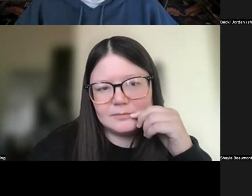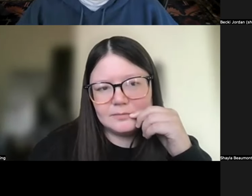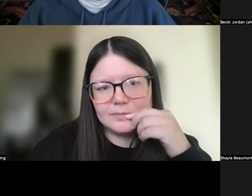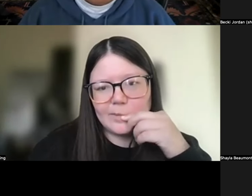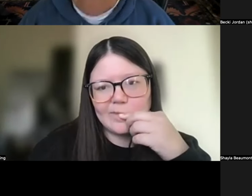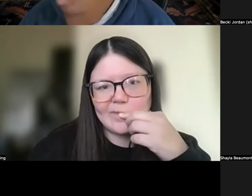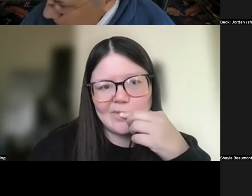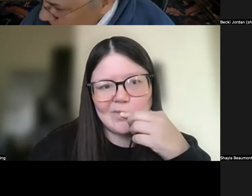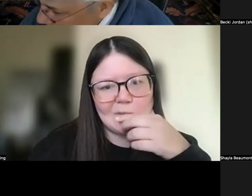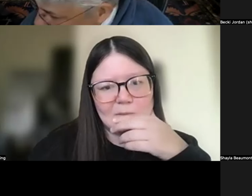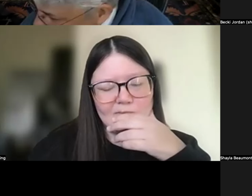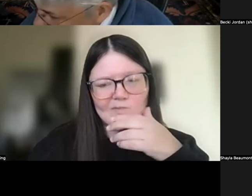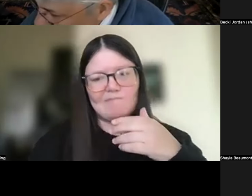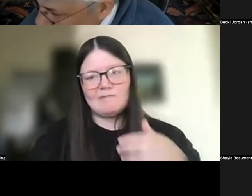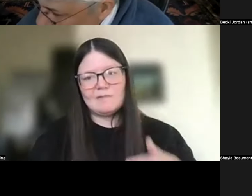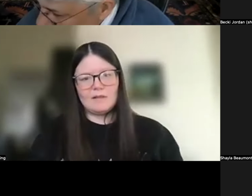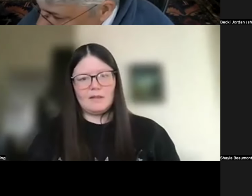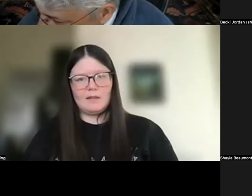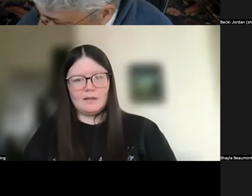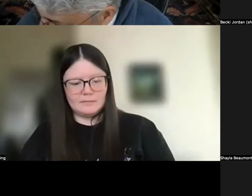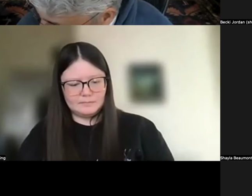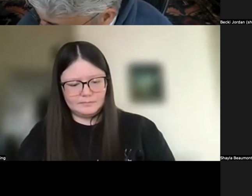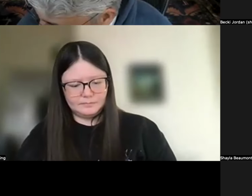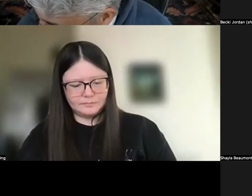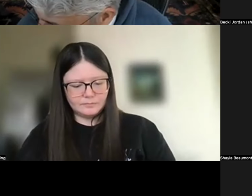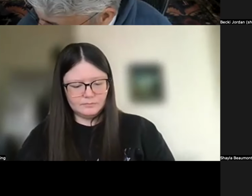helpful. And then,